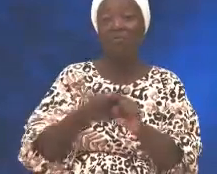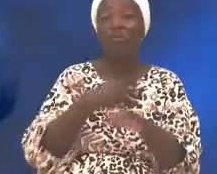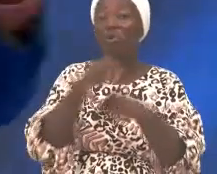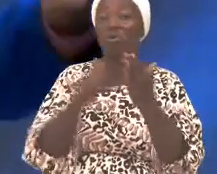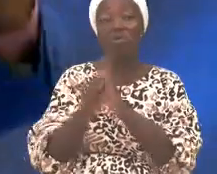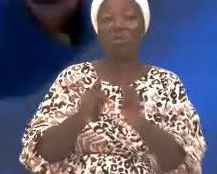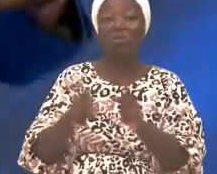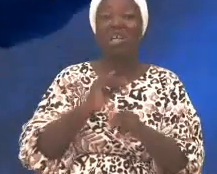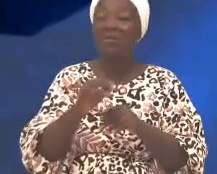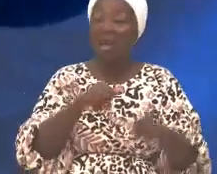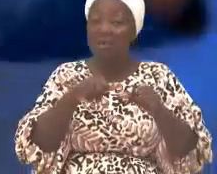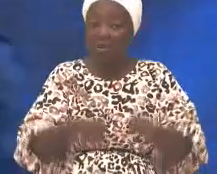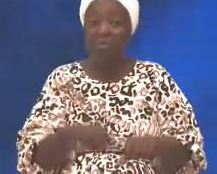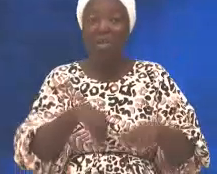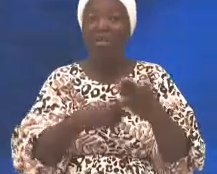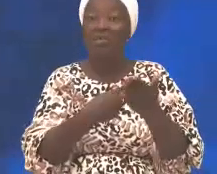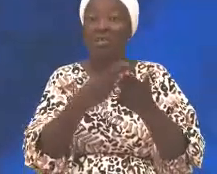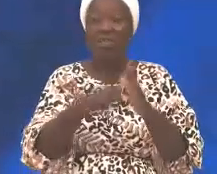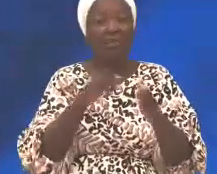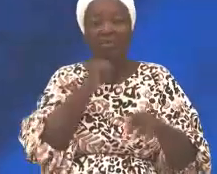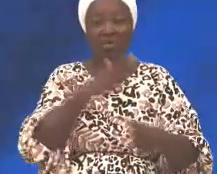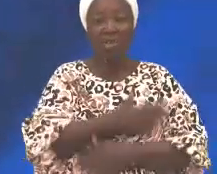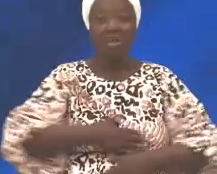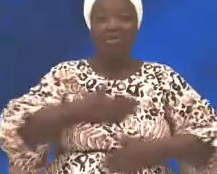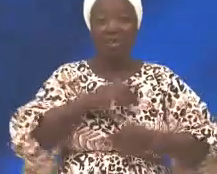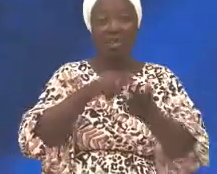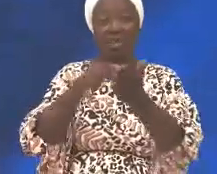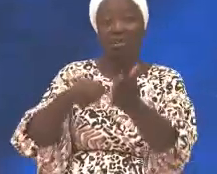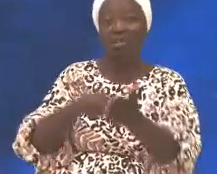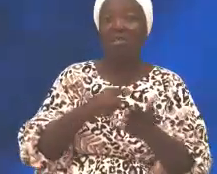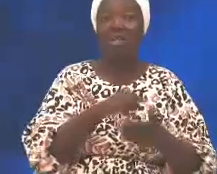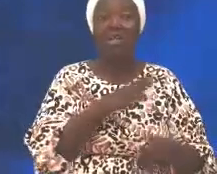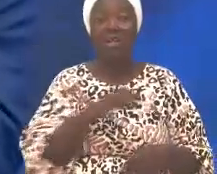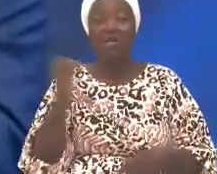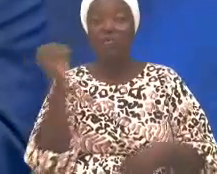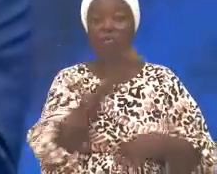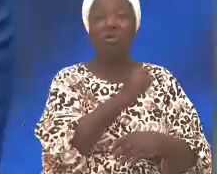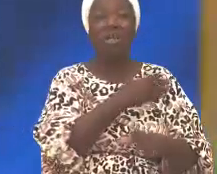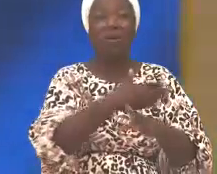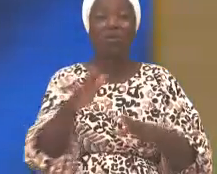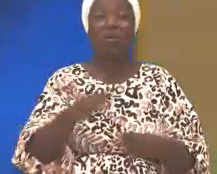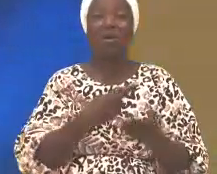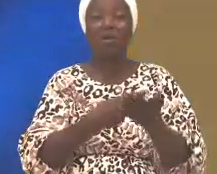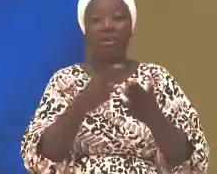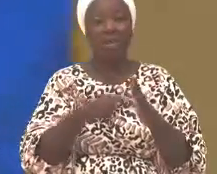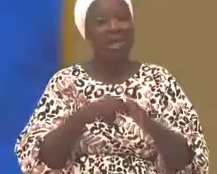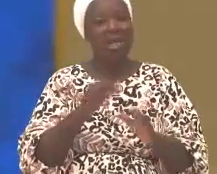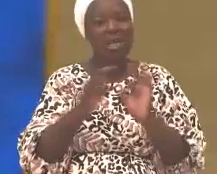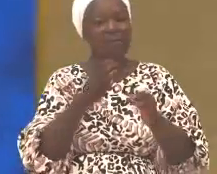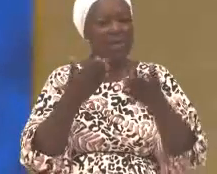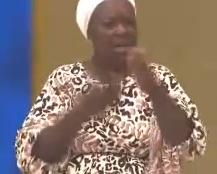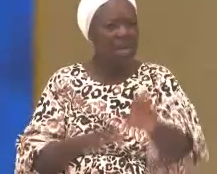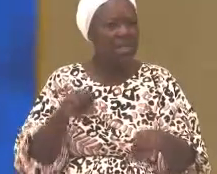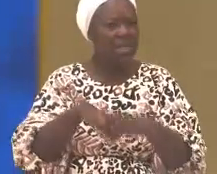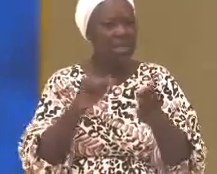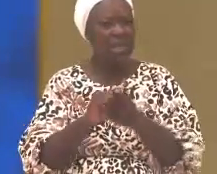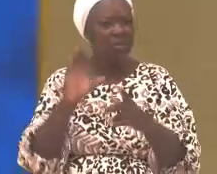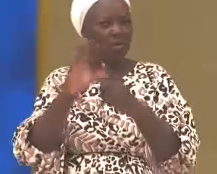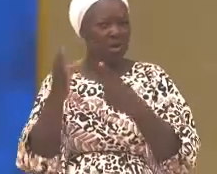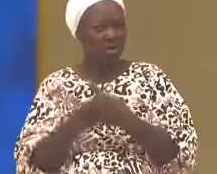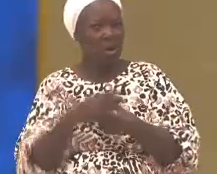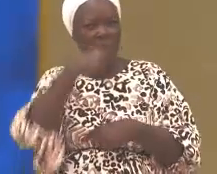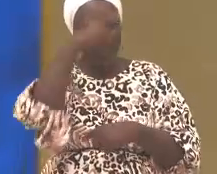righteousness, I will not enjoy this, enjoy that. He throws away righteousness. If he dies in that condition, because thou